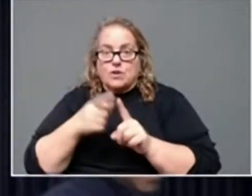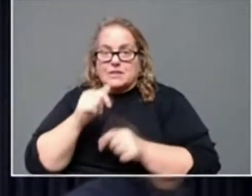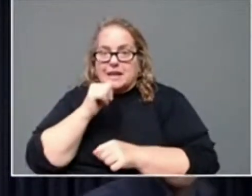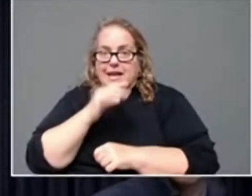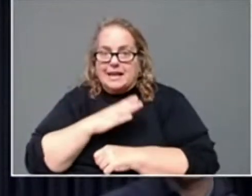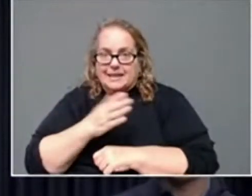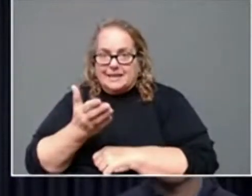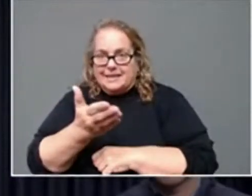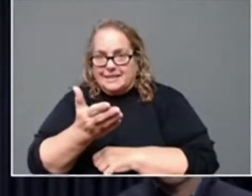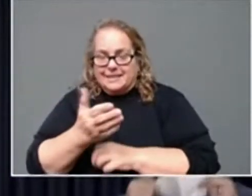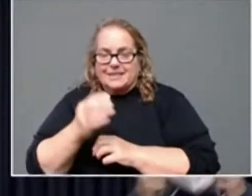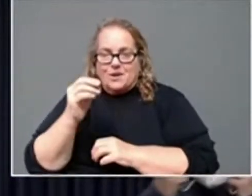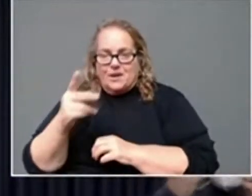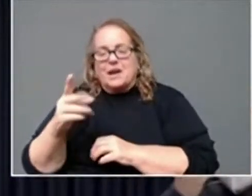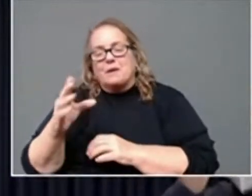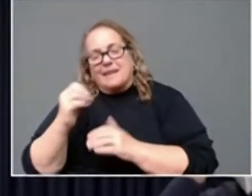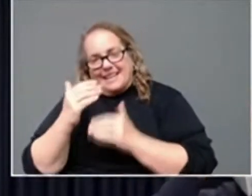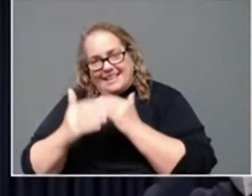Be kind.